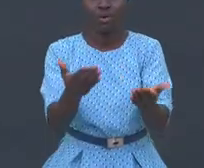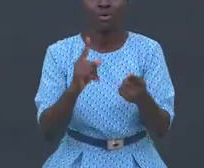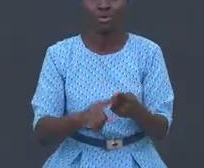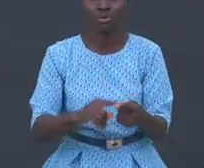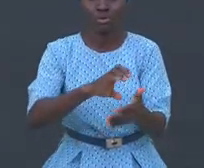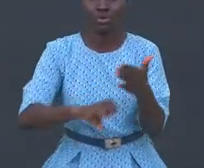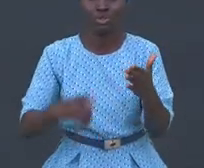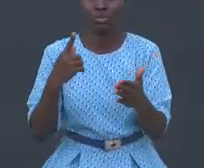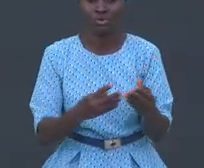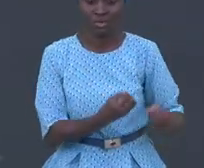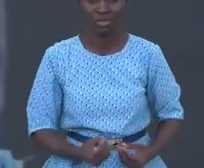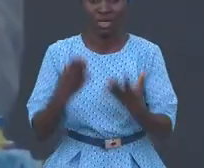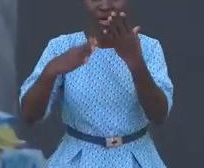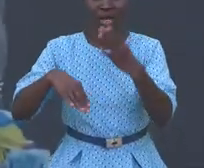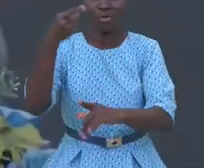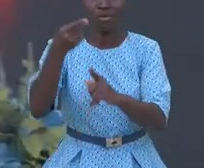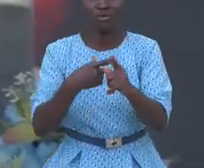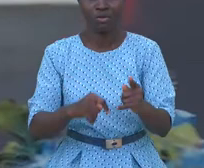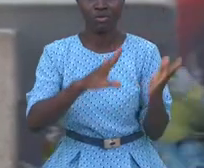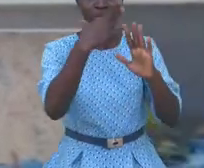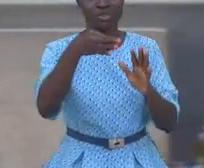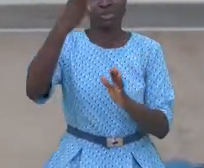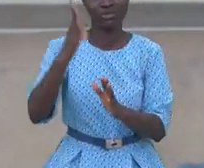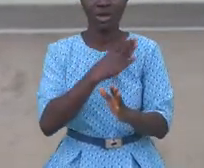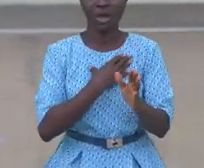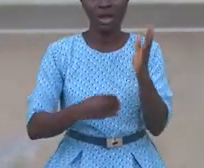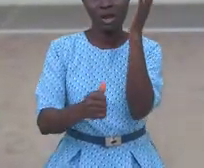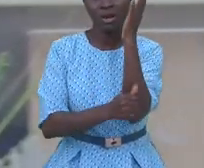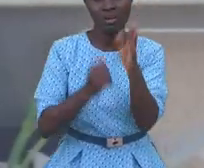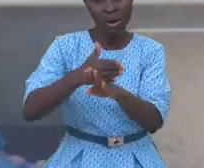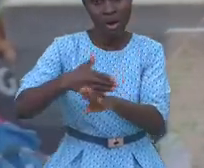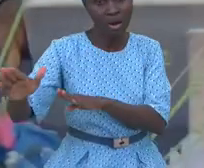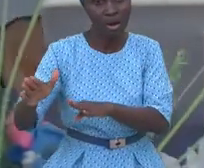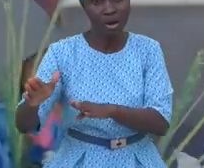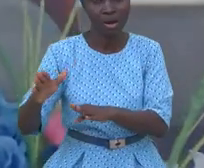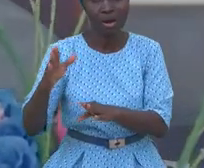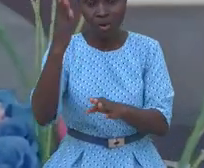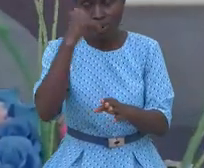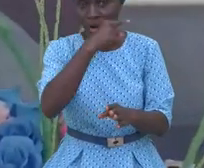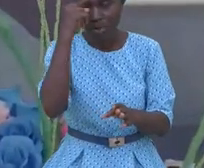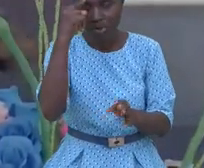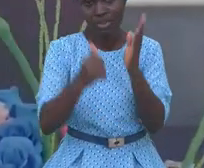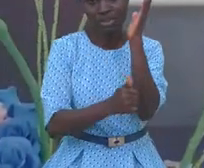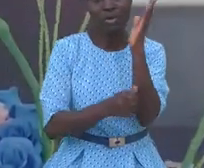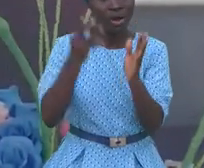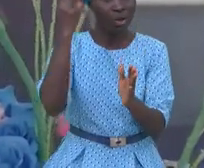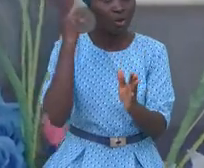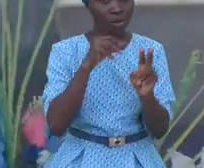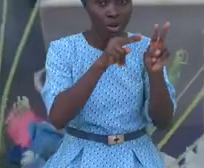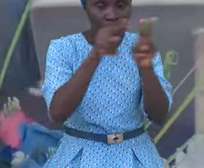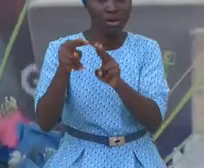away because he was vigilant. You must watch over the vision that the Lord